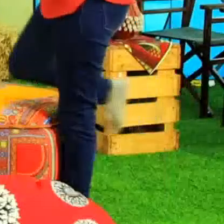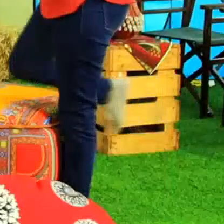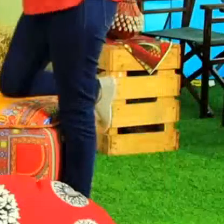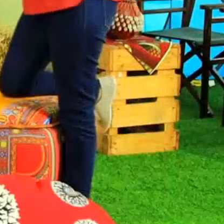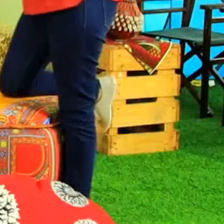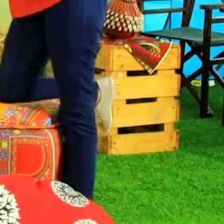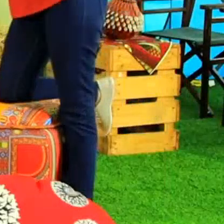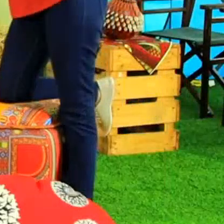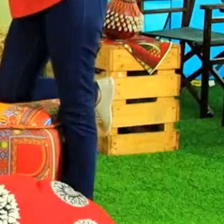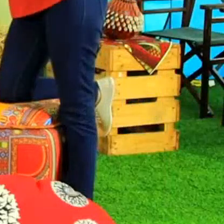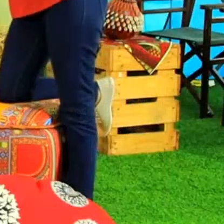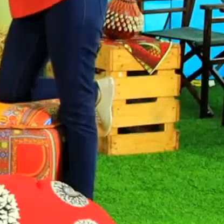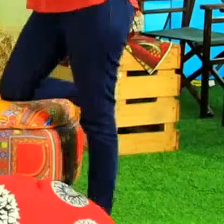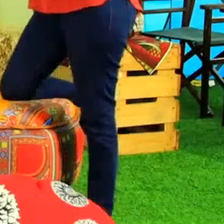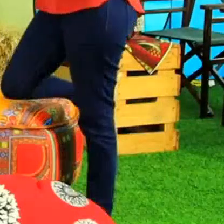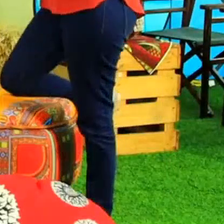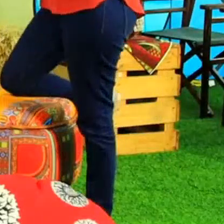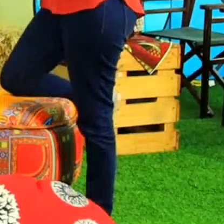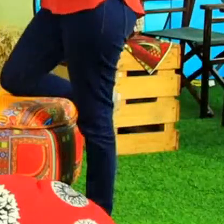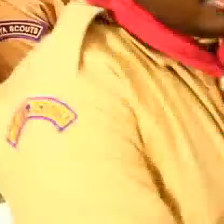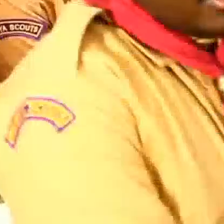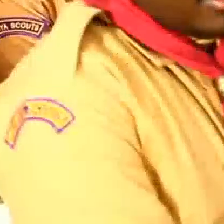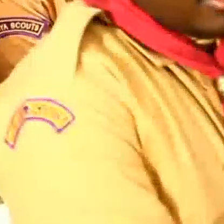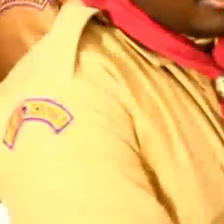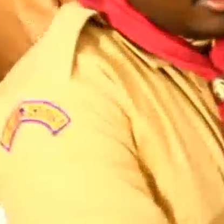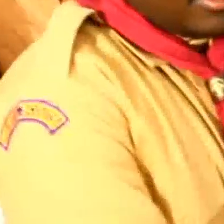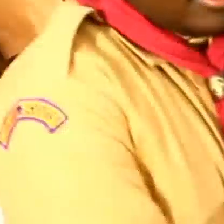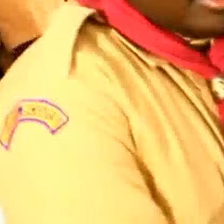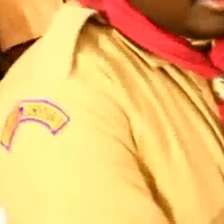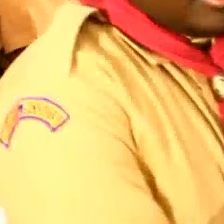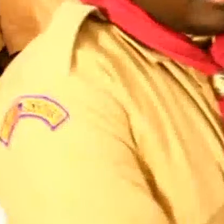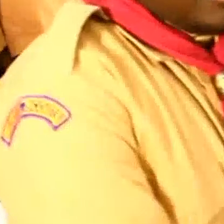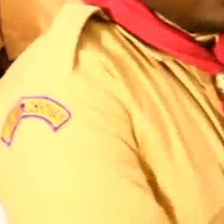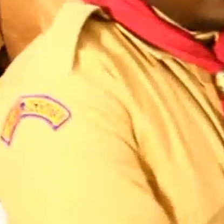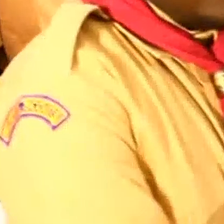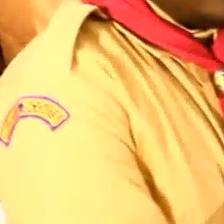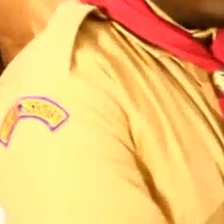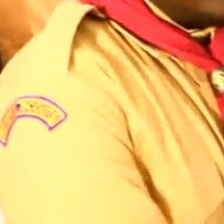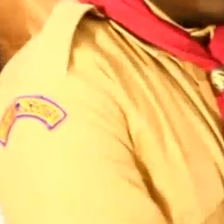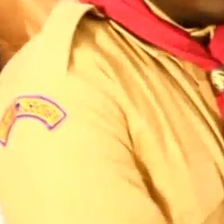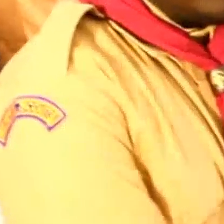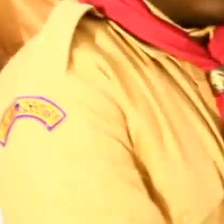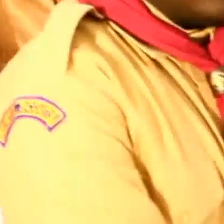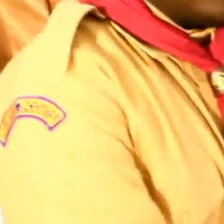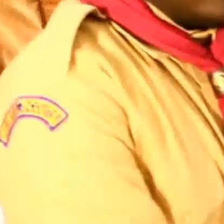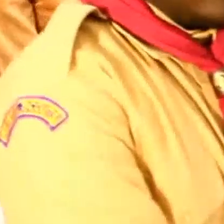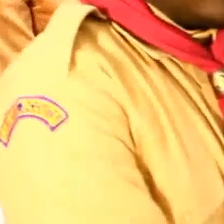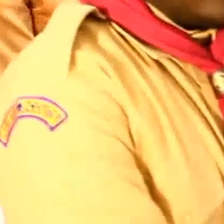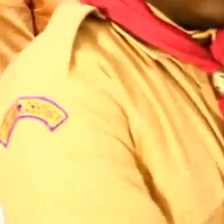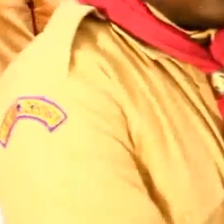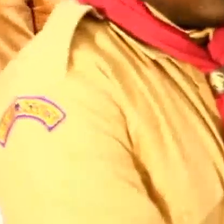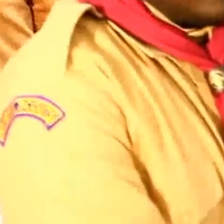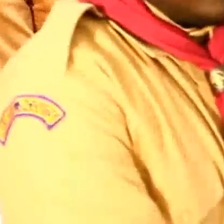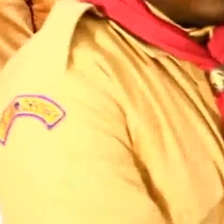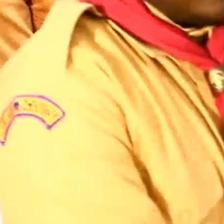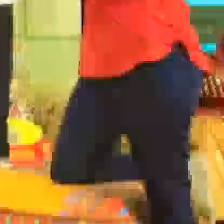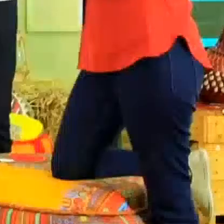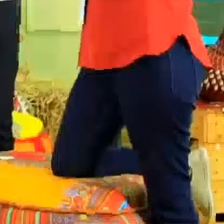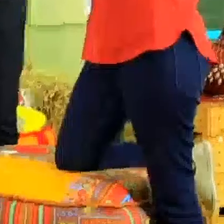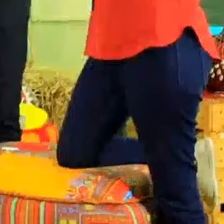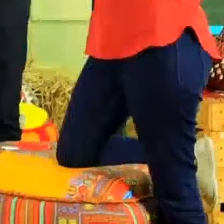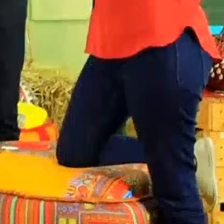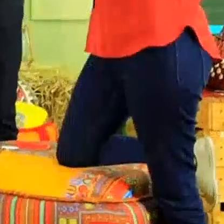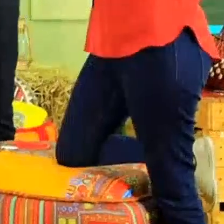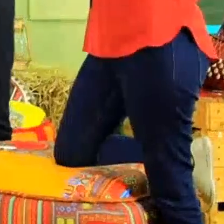it individually. Question 3. What will you do if you mistakenly forward